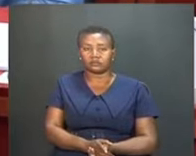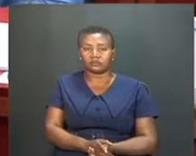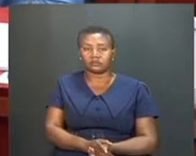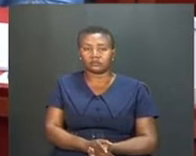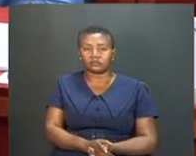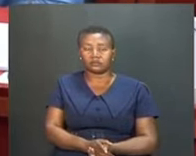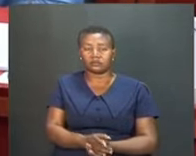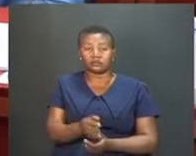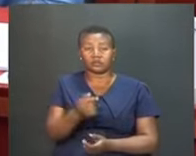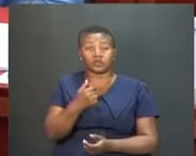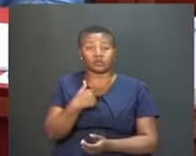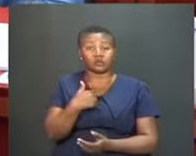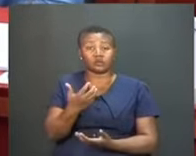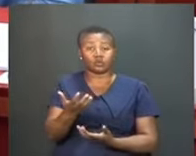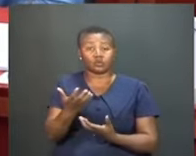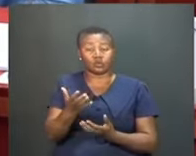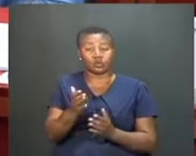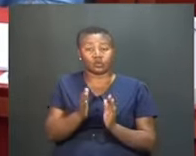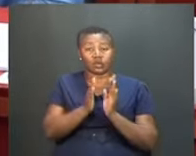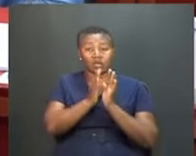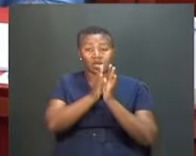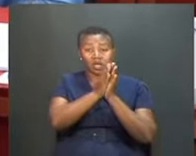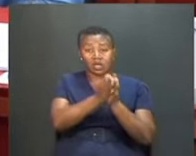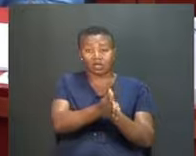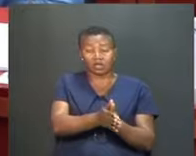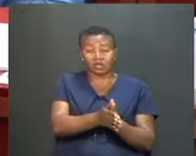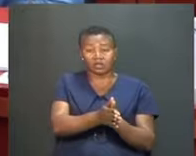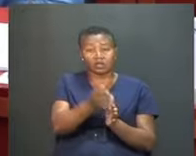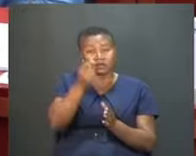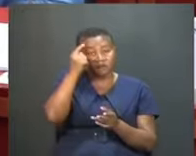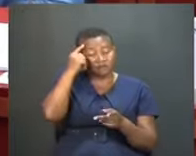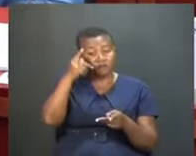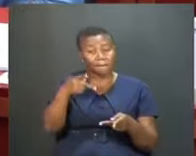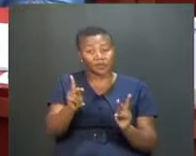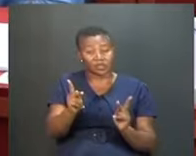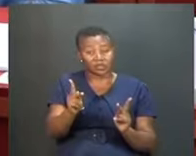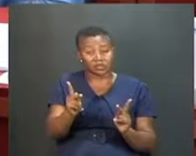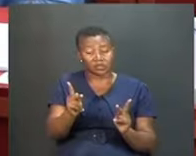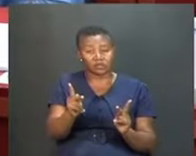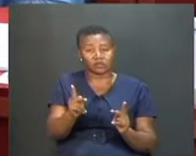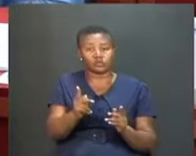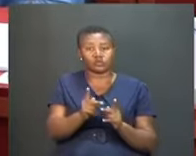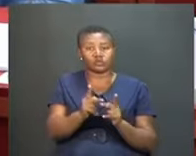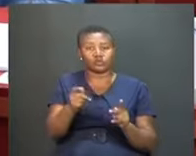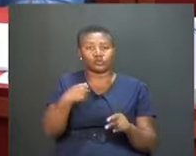want to ask for your indulgence so that we can just lay